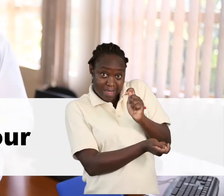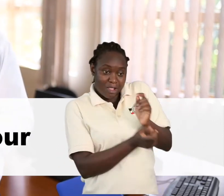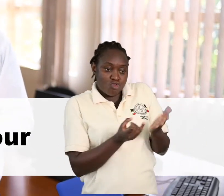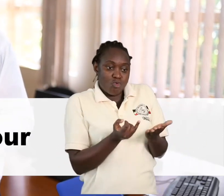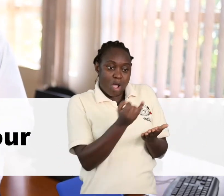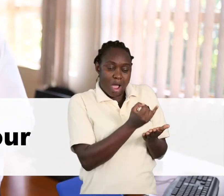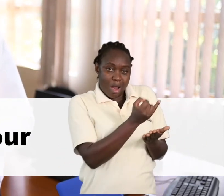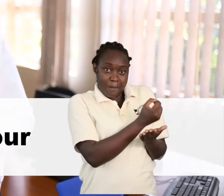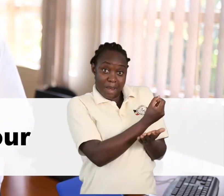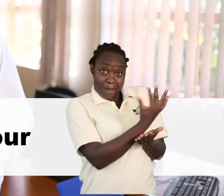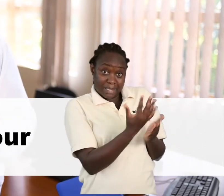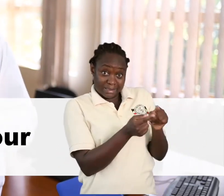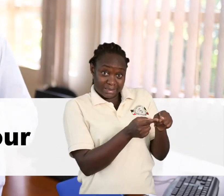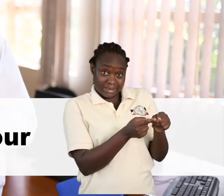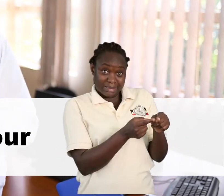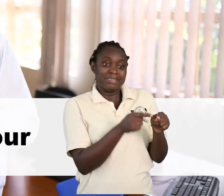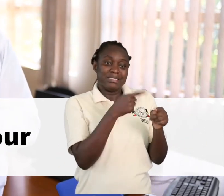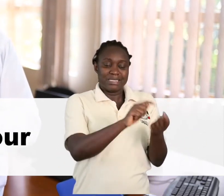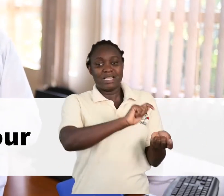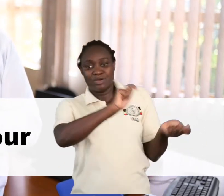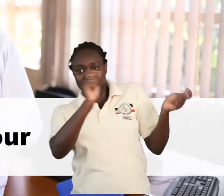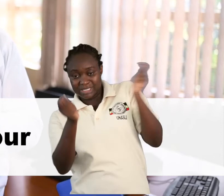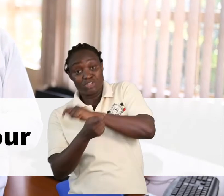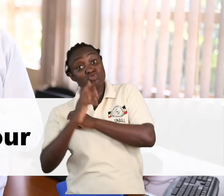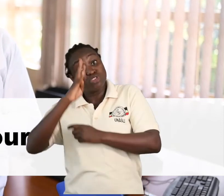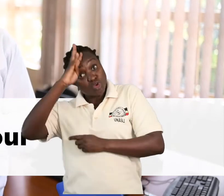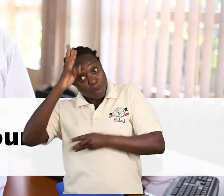numerals, then to the Roman numerals.